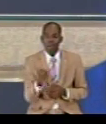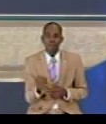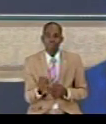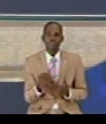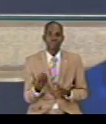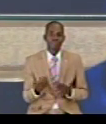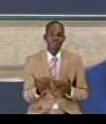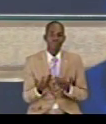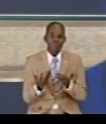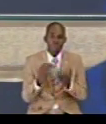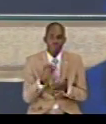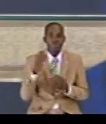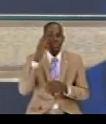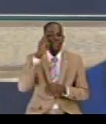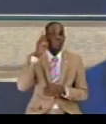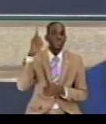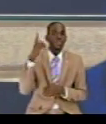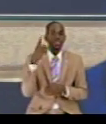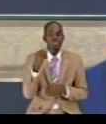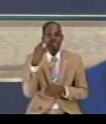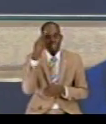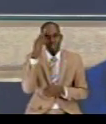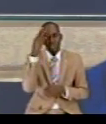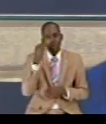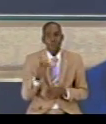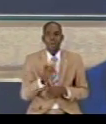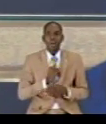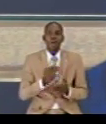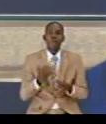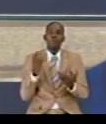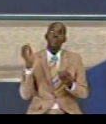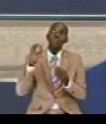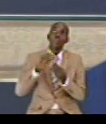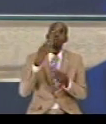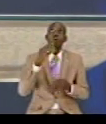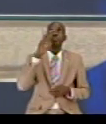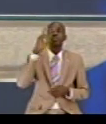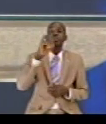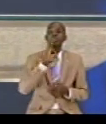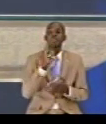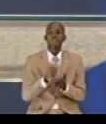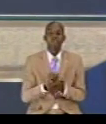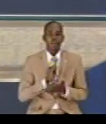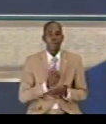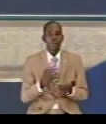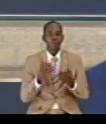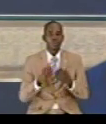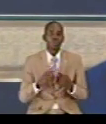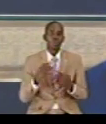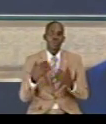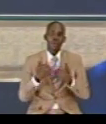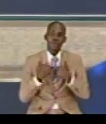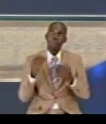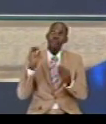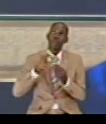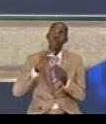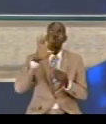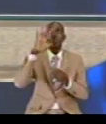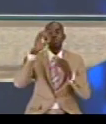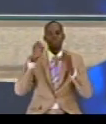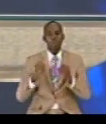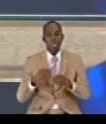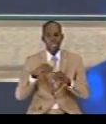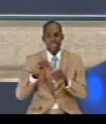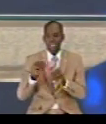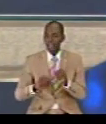the reason I'm longing, the reason I want to see more of you is that I want to see your power. In every area of my life, I